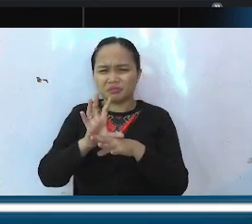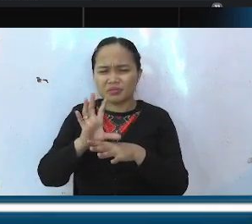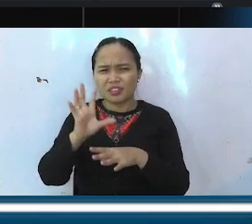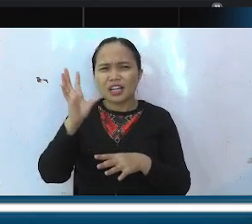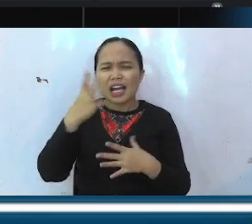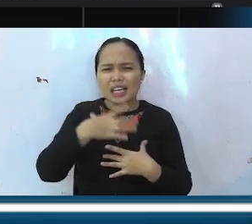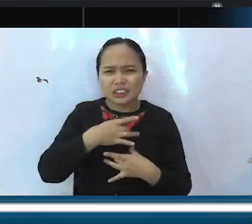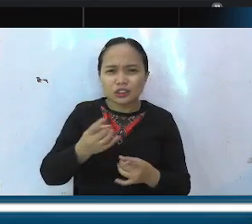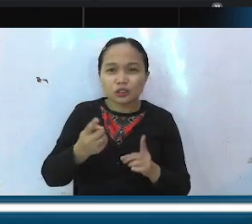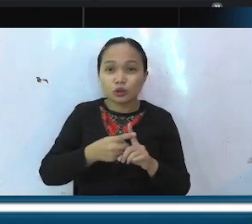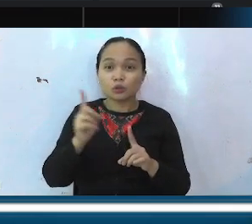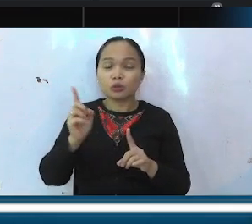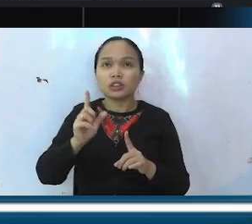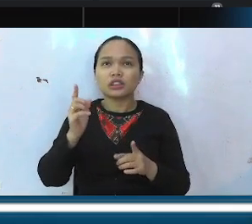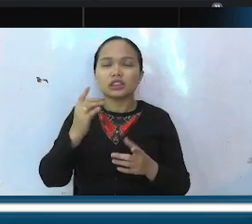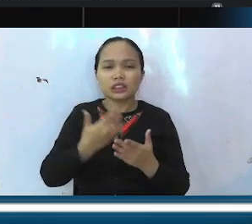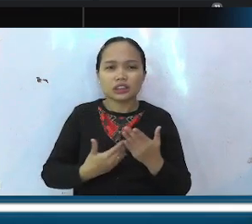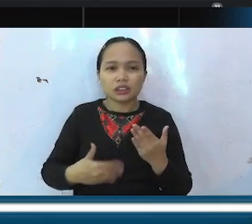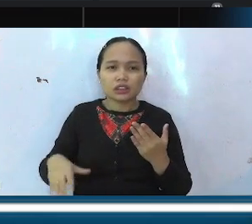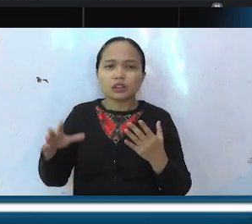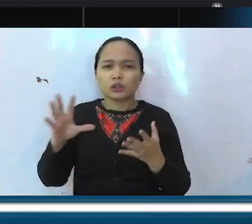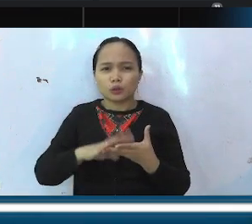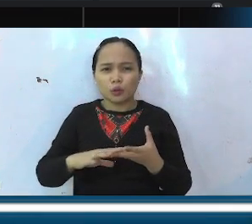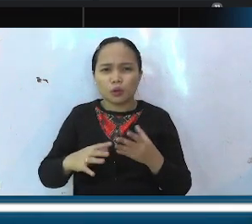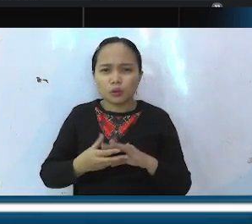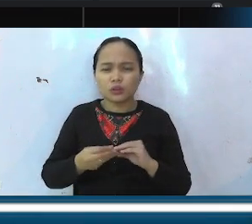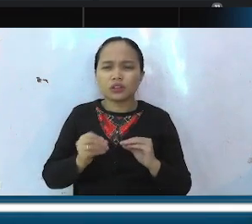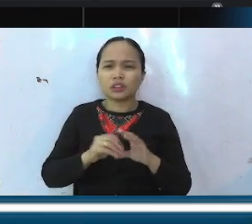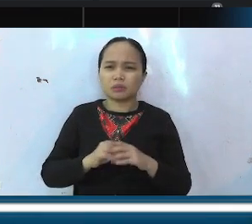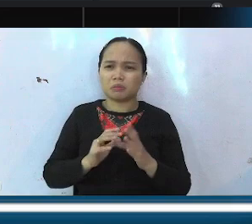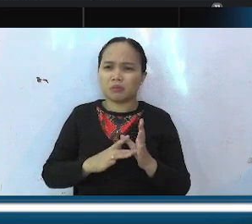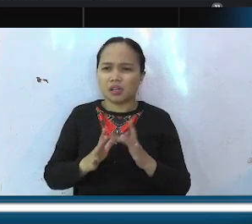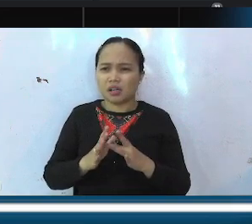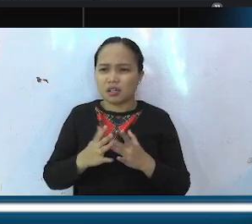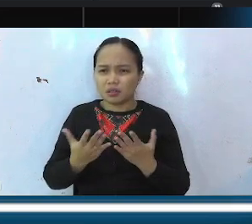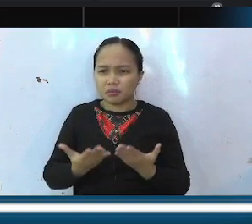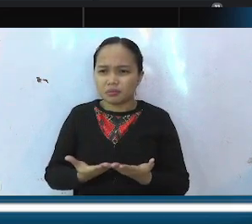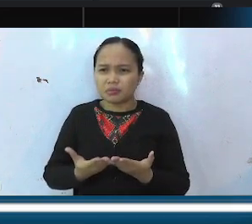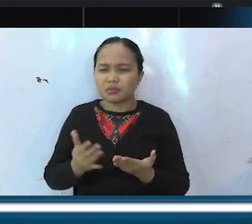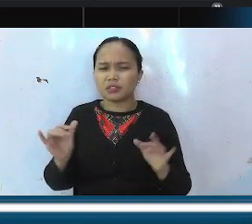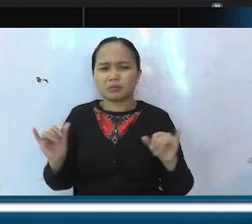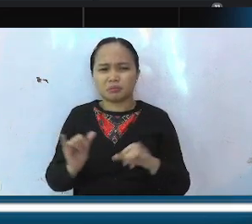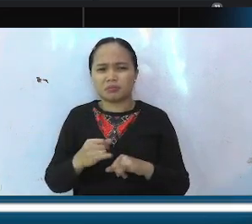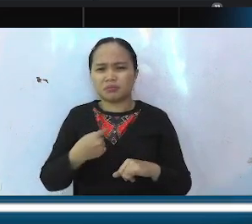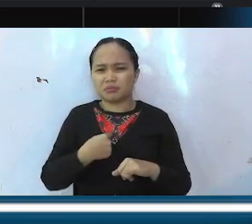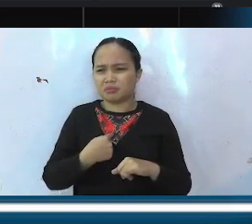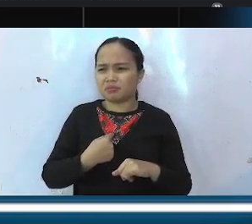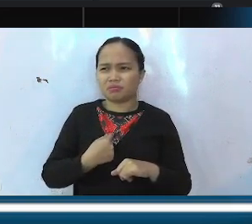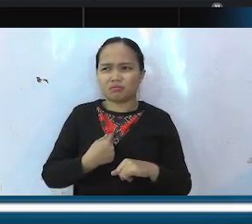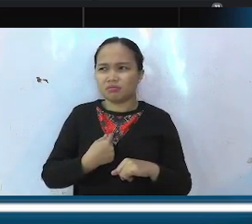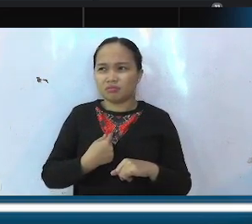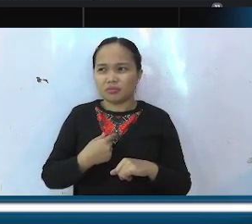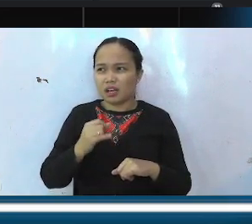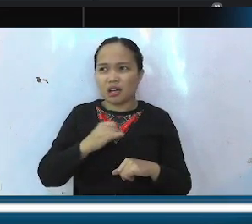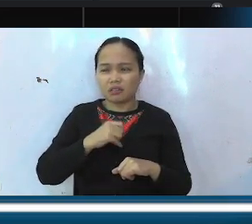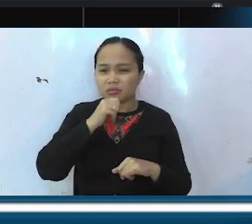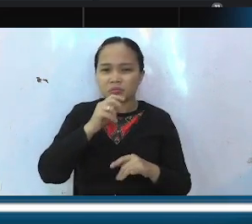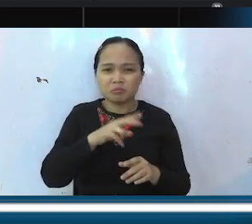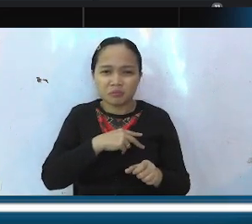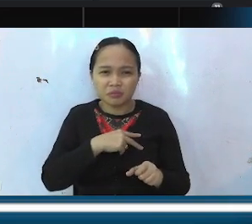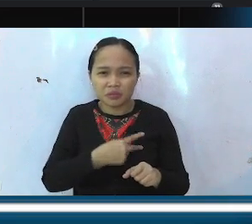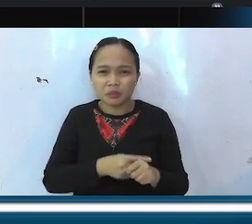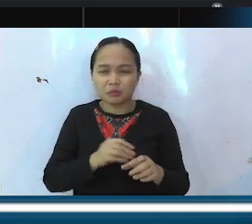hear stories of God in the Bible and then, or testimonies of, I'm like, man, I want that kind of power on my life.